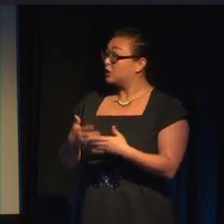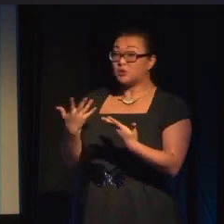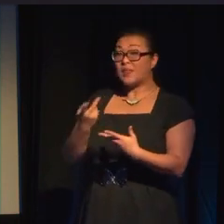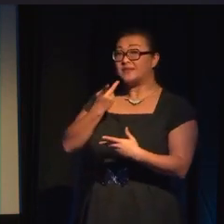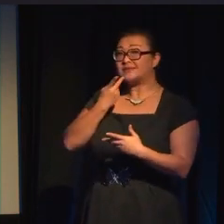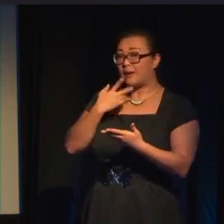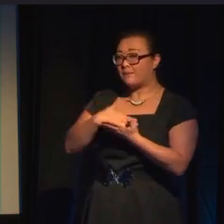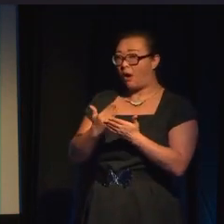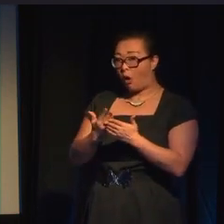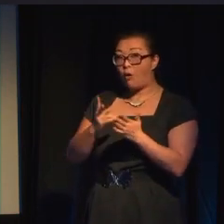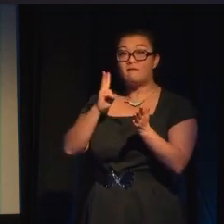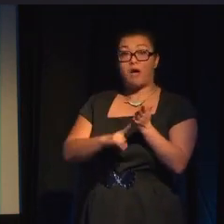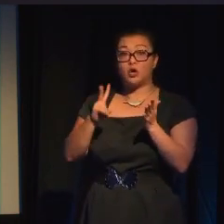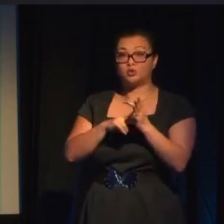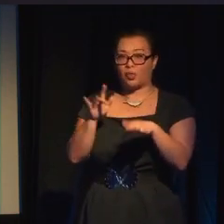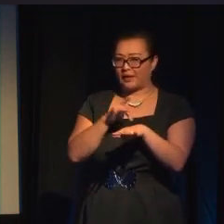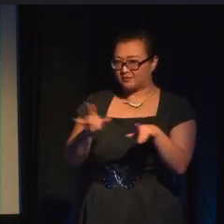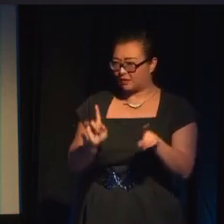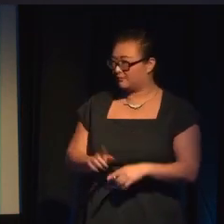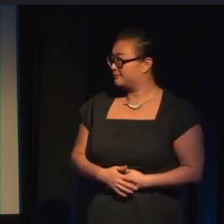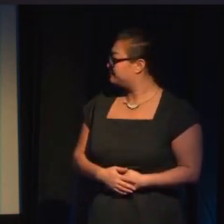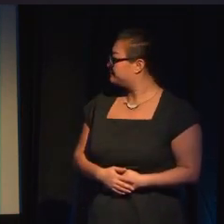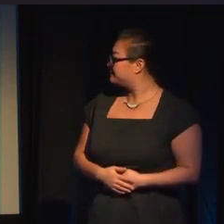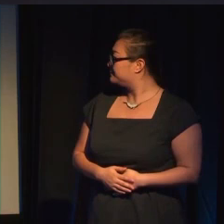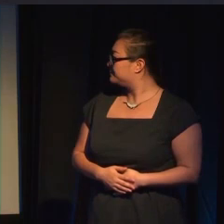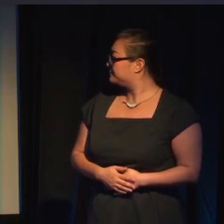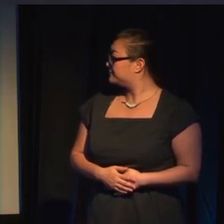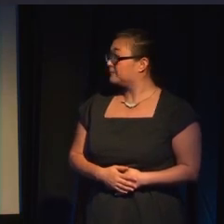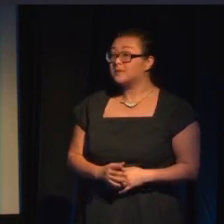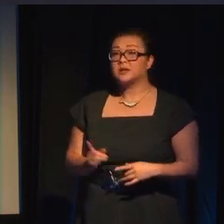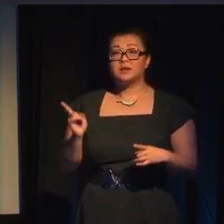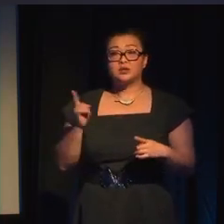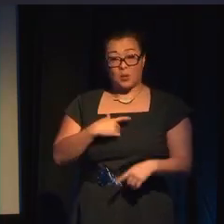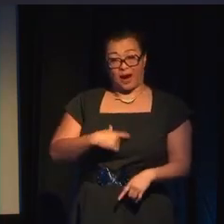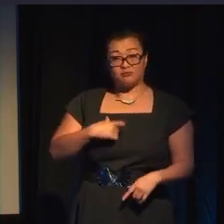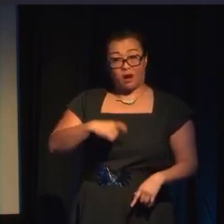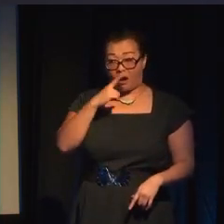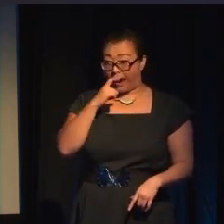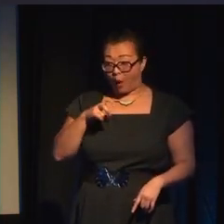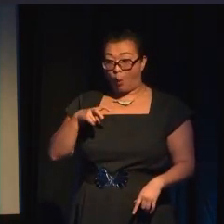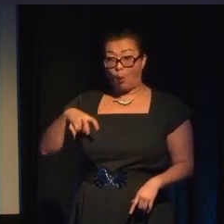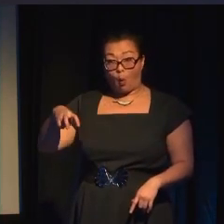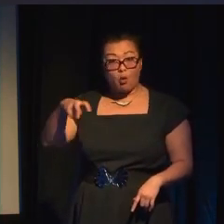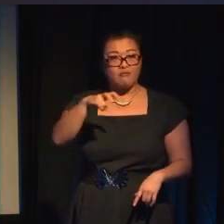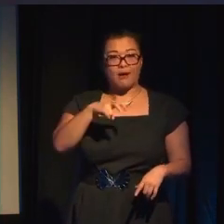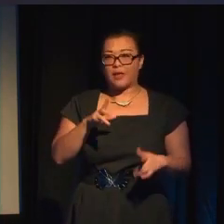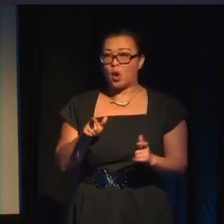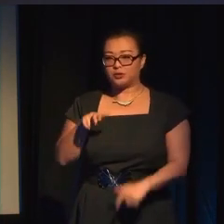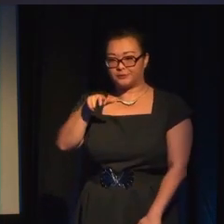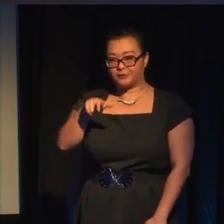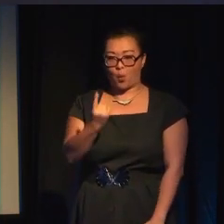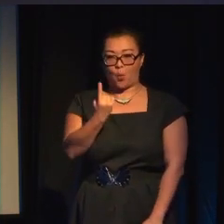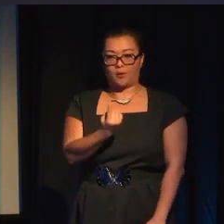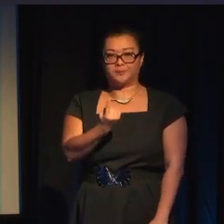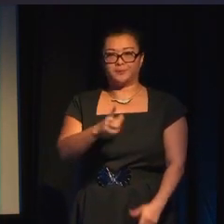virtual theatre. And this is the idea that characters walk around the world, and they could be anywhere in the world. They're not just static, waiting for the player to